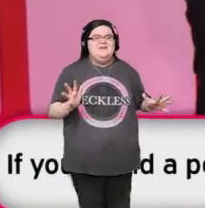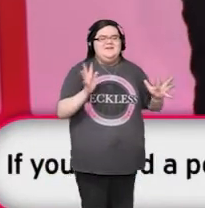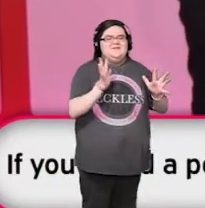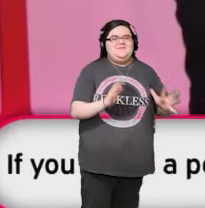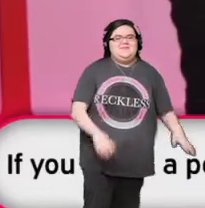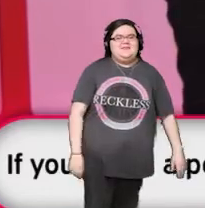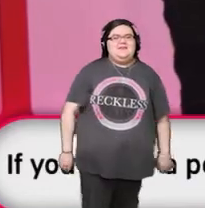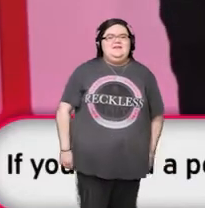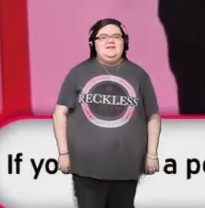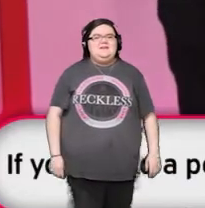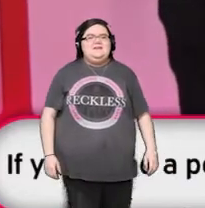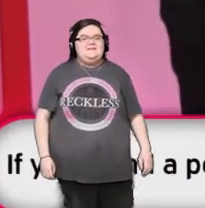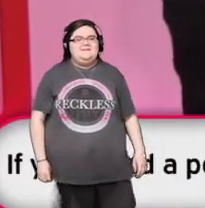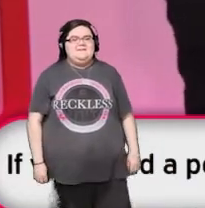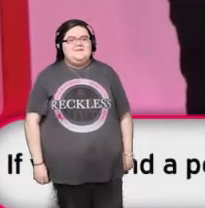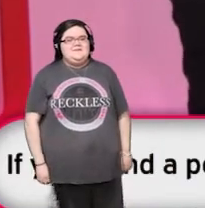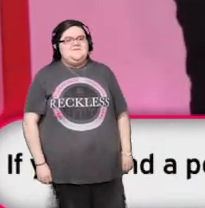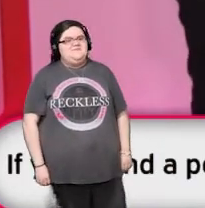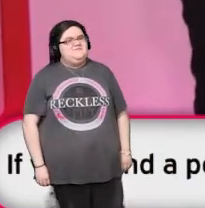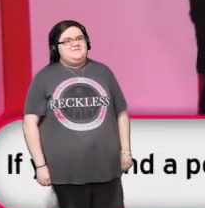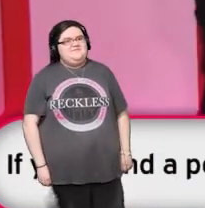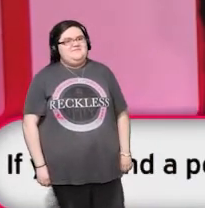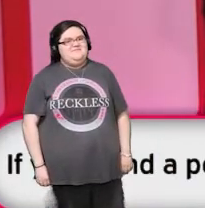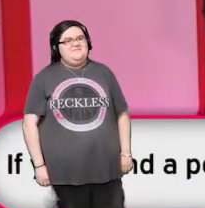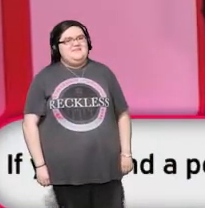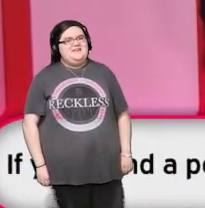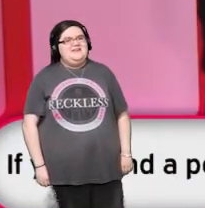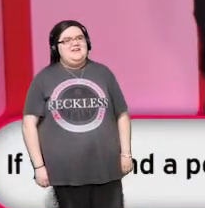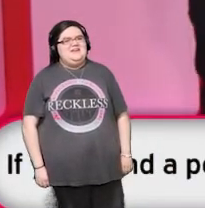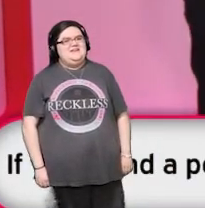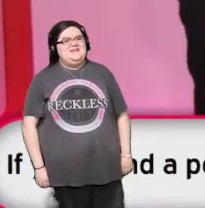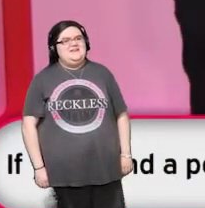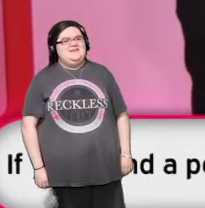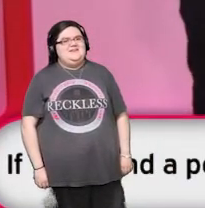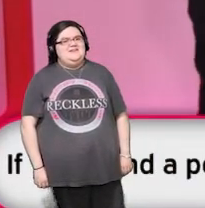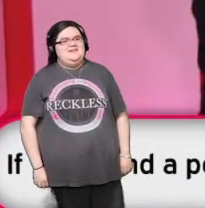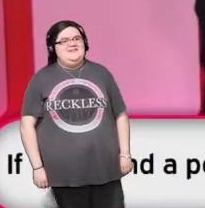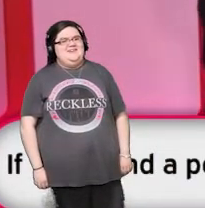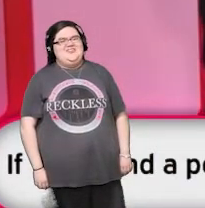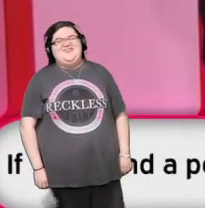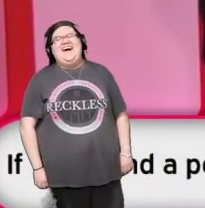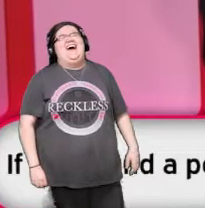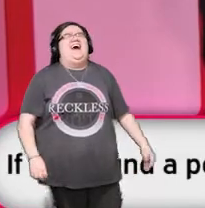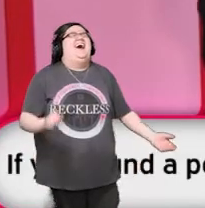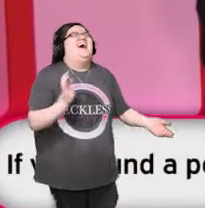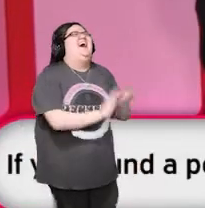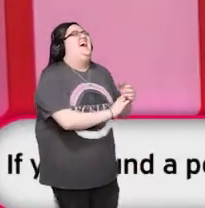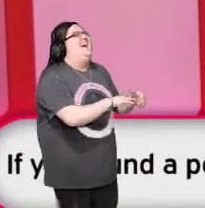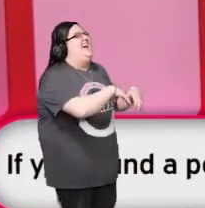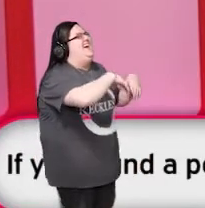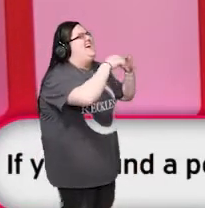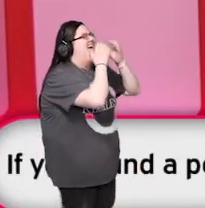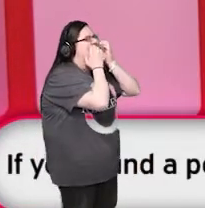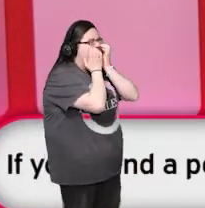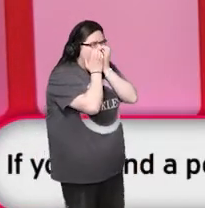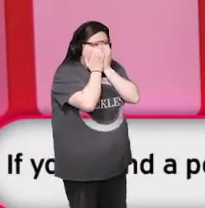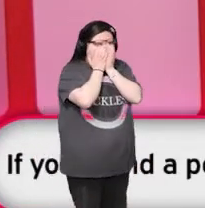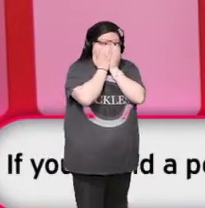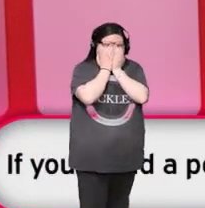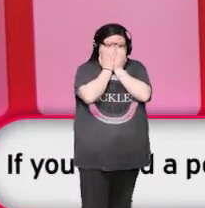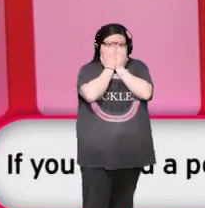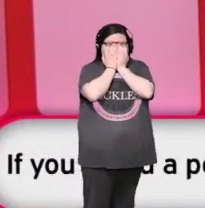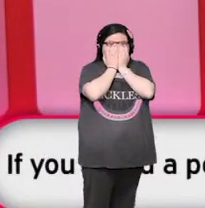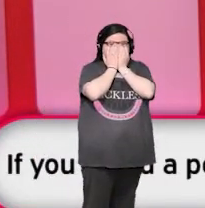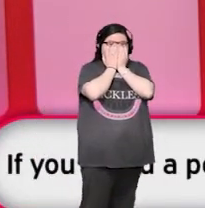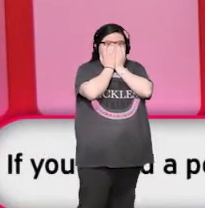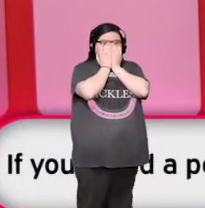No. No, because I'm interested. It's just. No. And then if it's gas, you come loudly as well. Oh, my. Me and Freya are